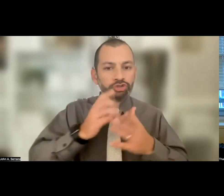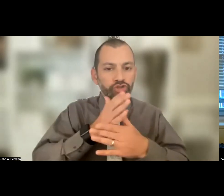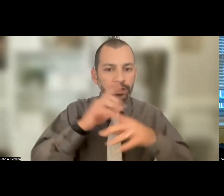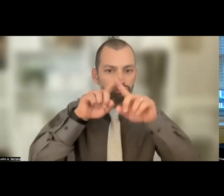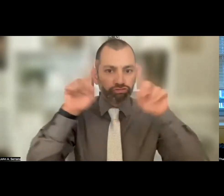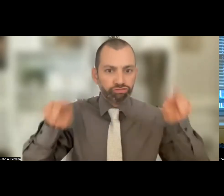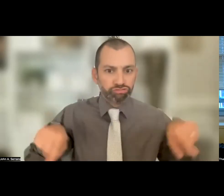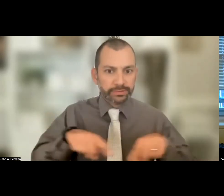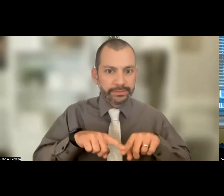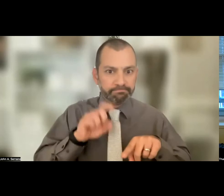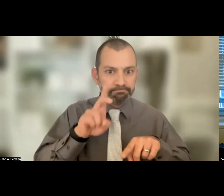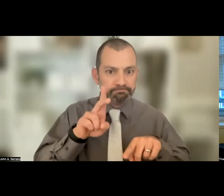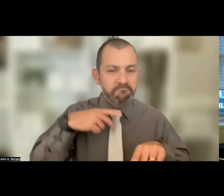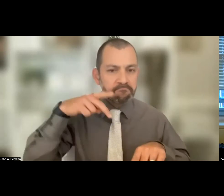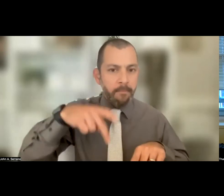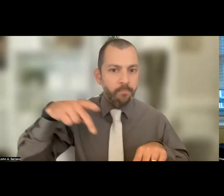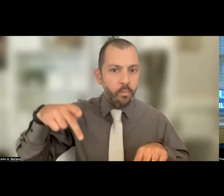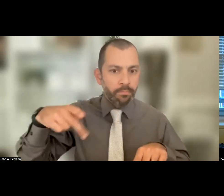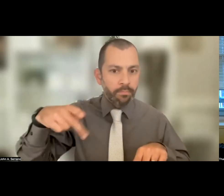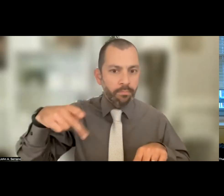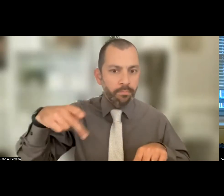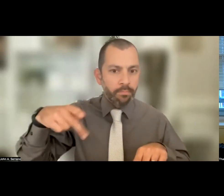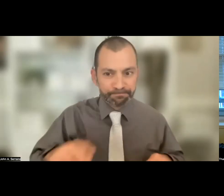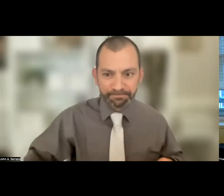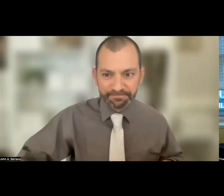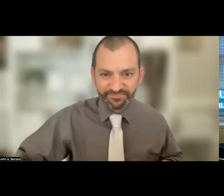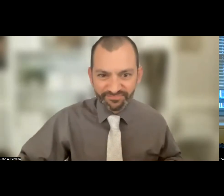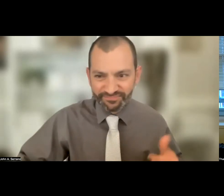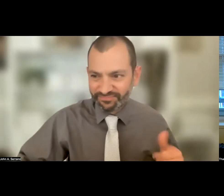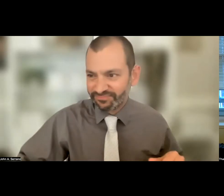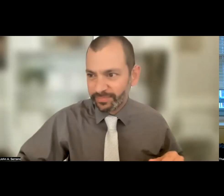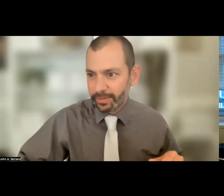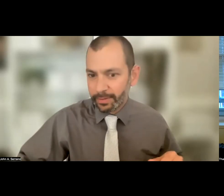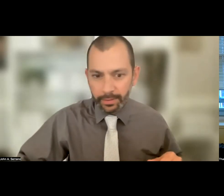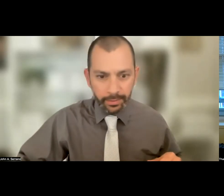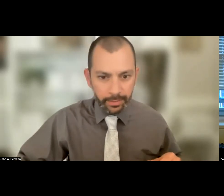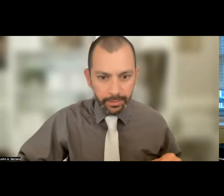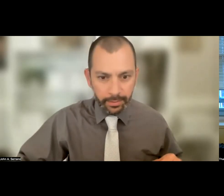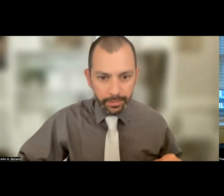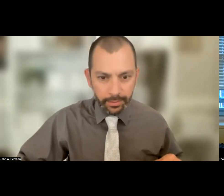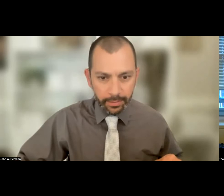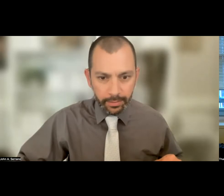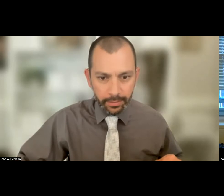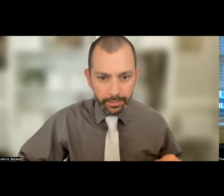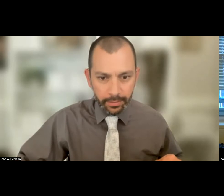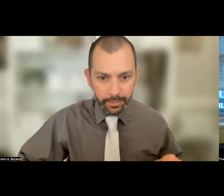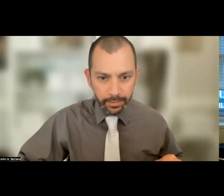Great. Yes. Hi, everyone. I will start by sharing my screen. I do have a PowerPoint for today.